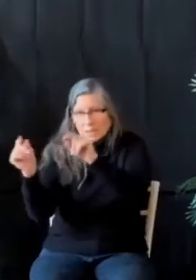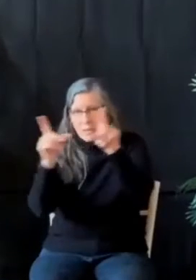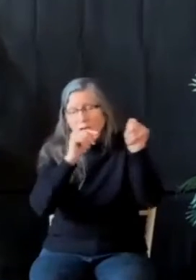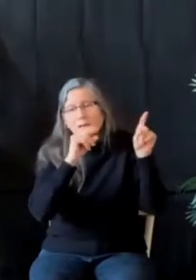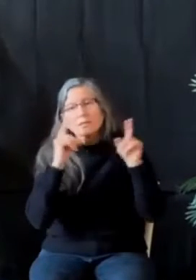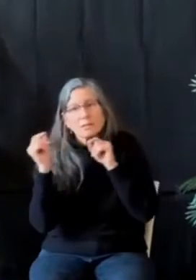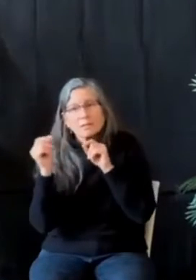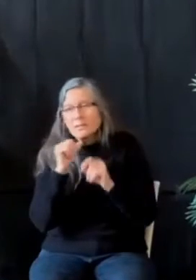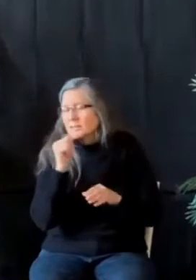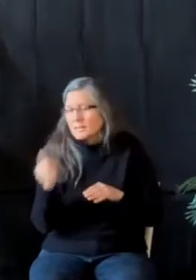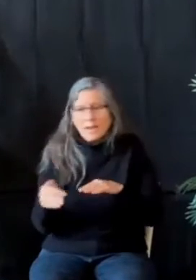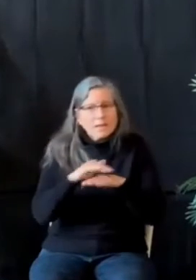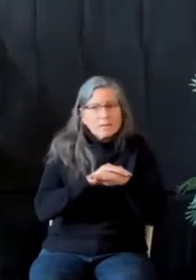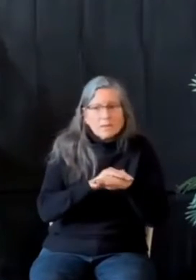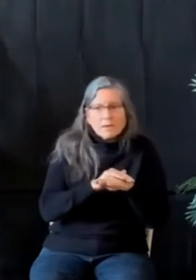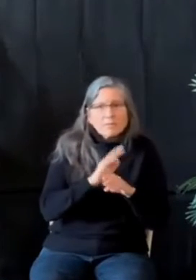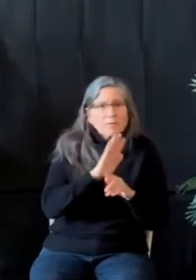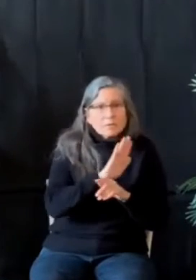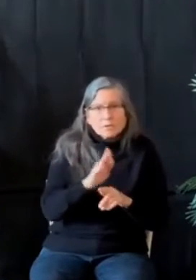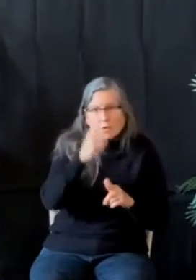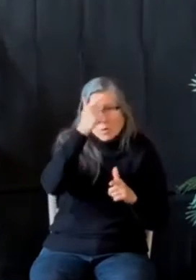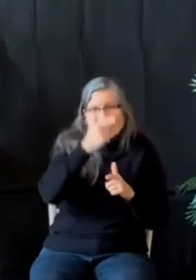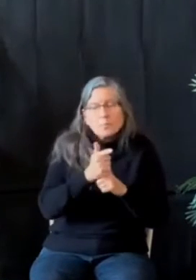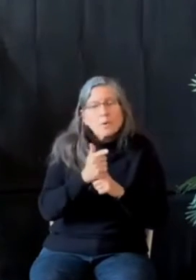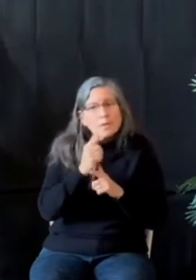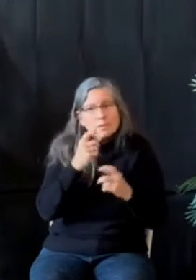Gossip is not covering your brother's sin.